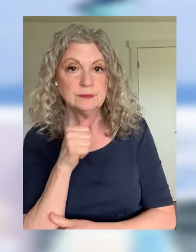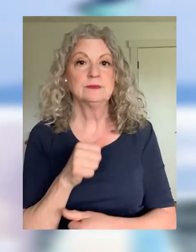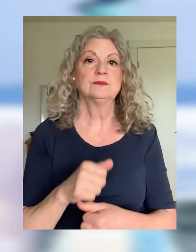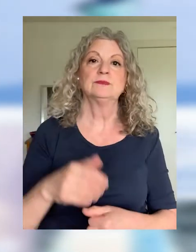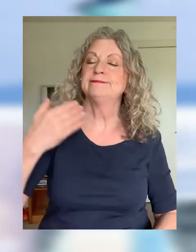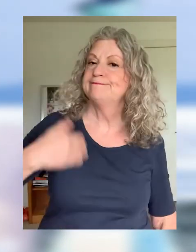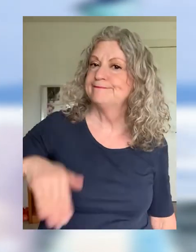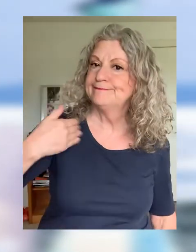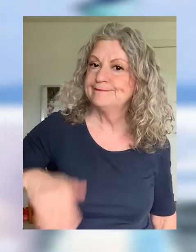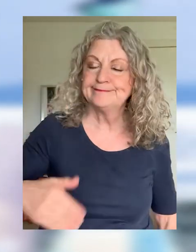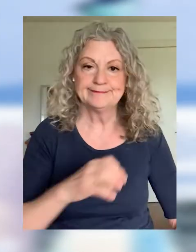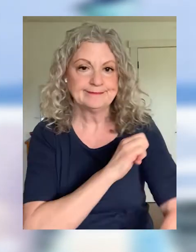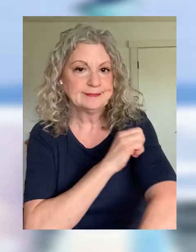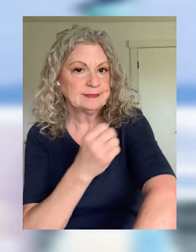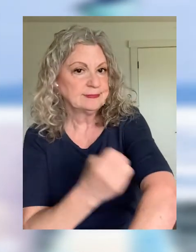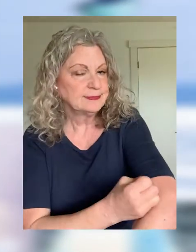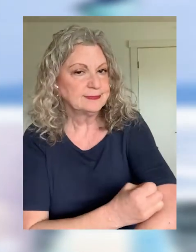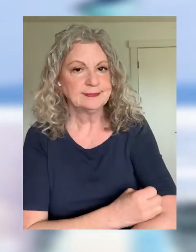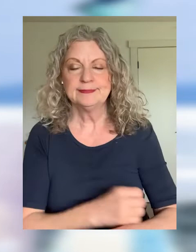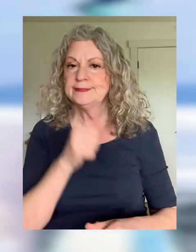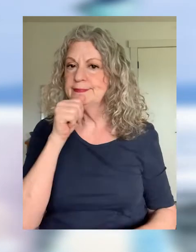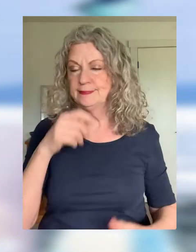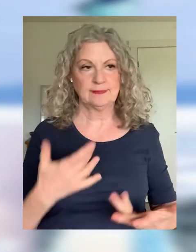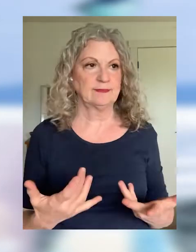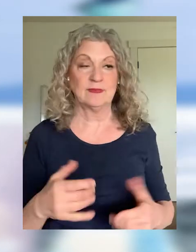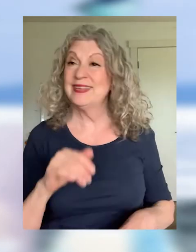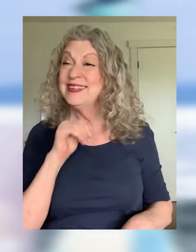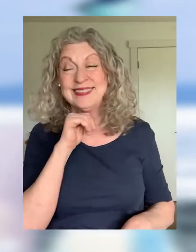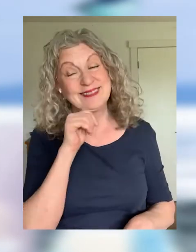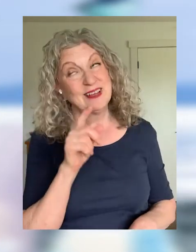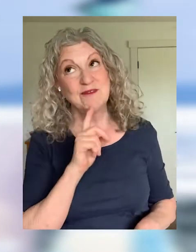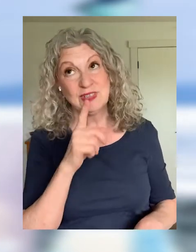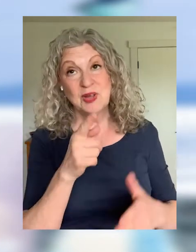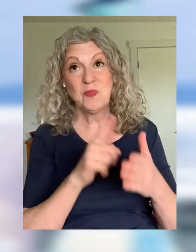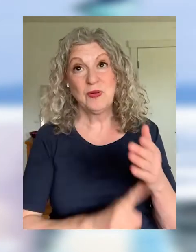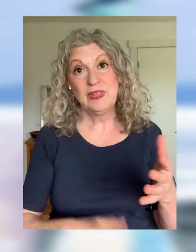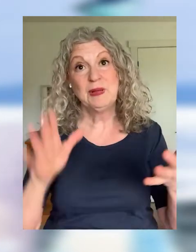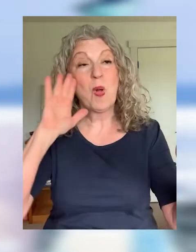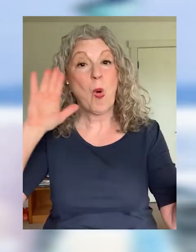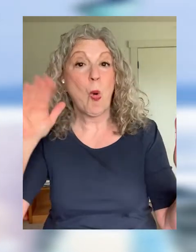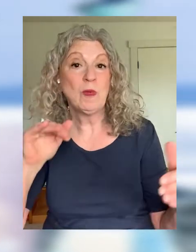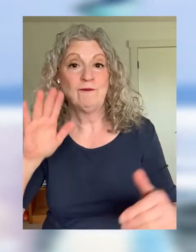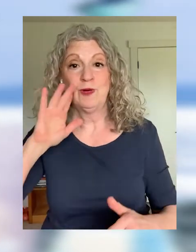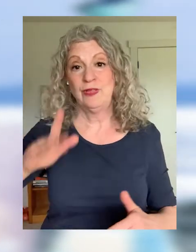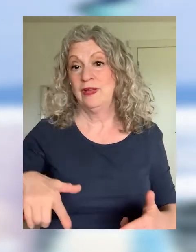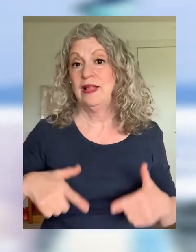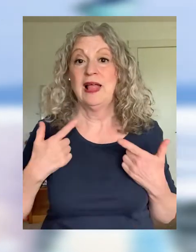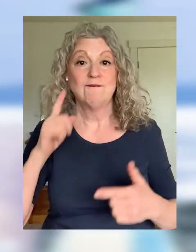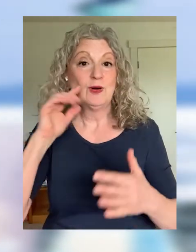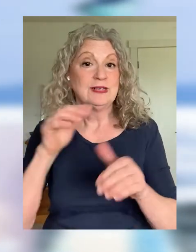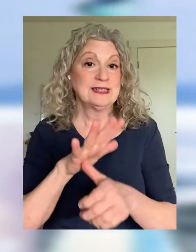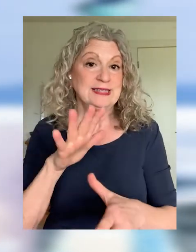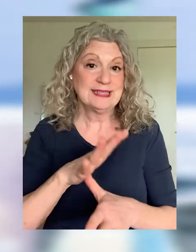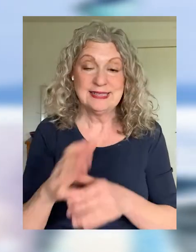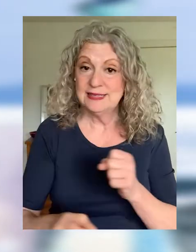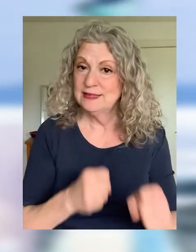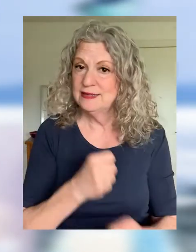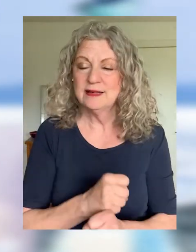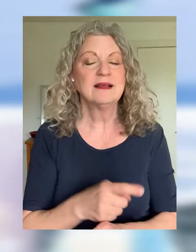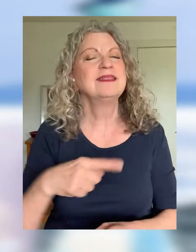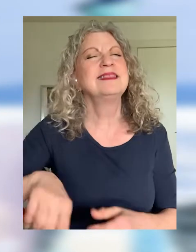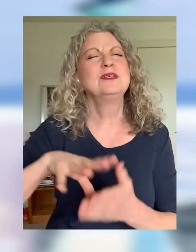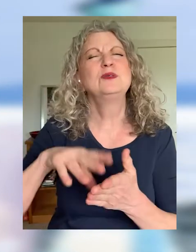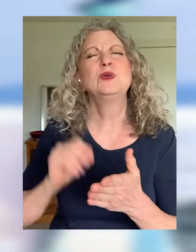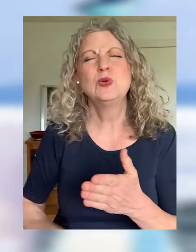with admirable energy and resilience, even though this is anything but the senior year they've been waiting for. These students are models of